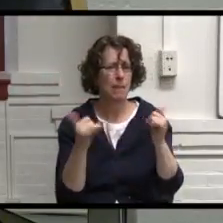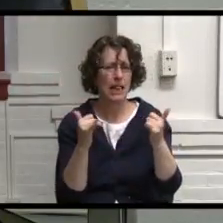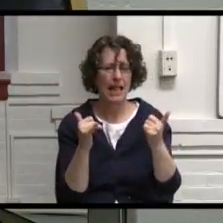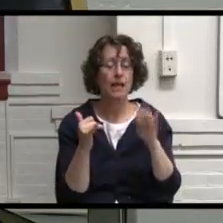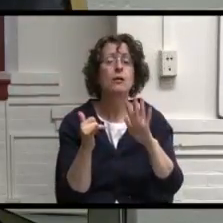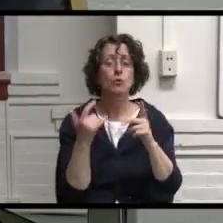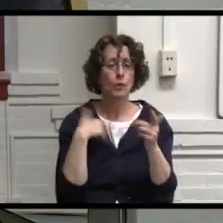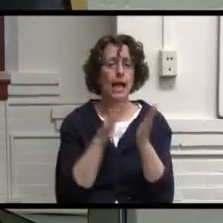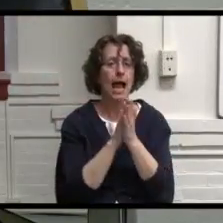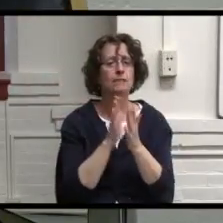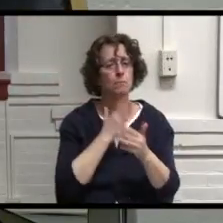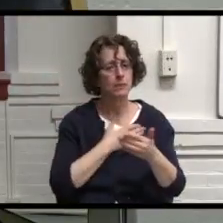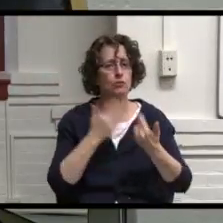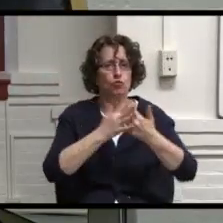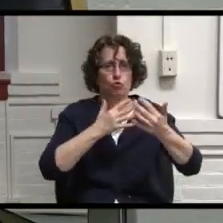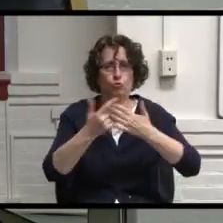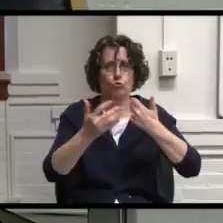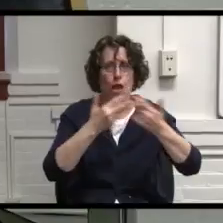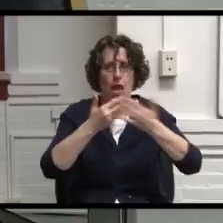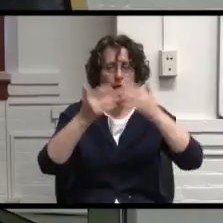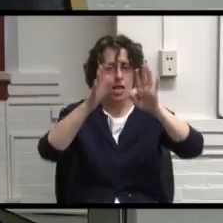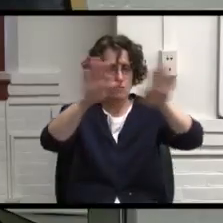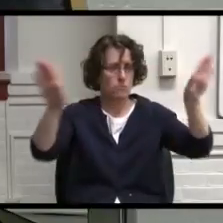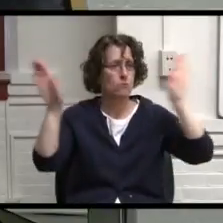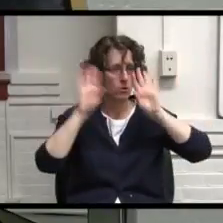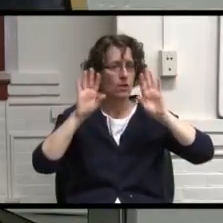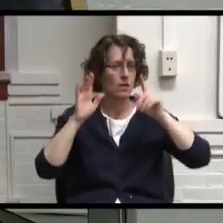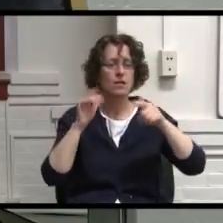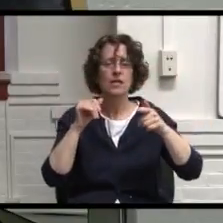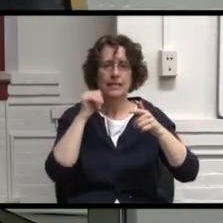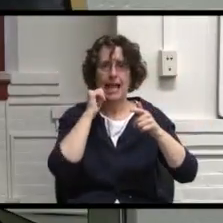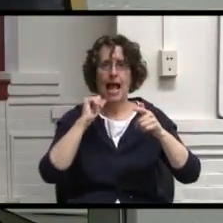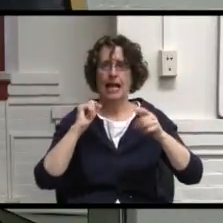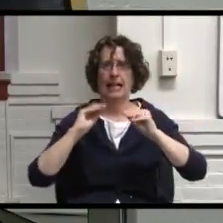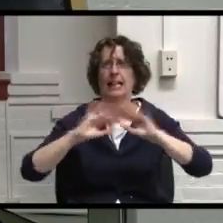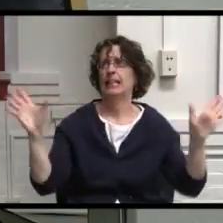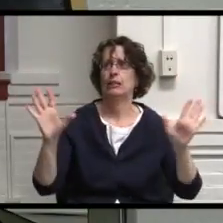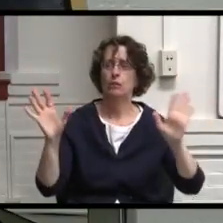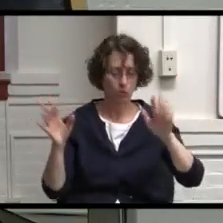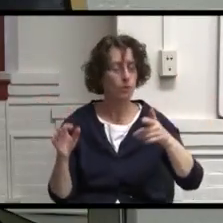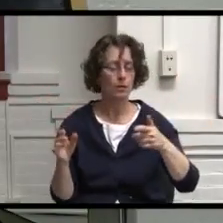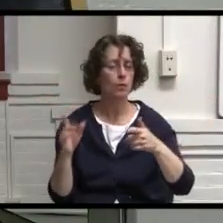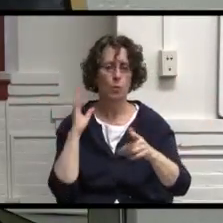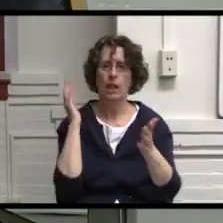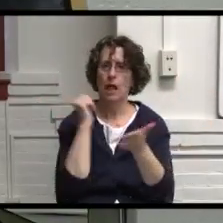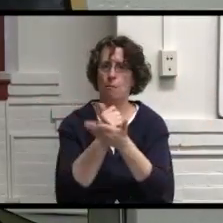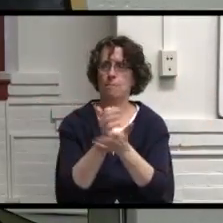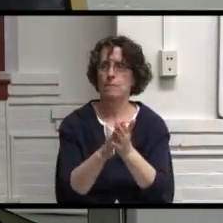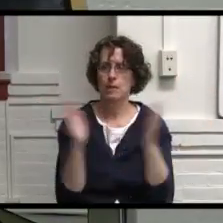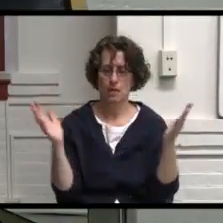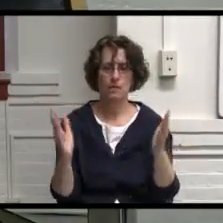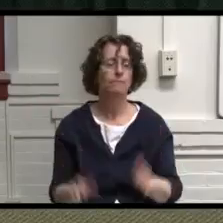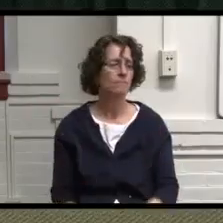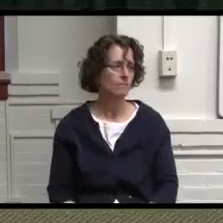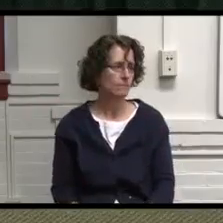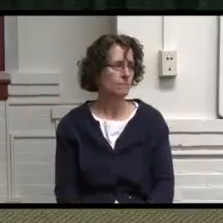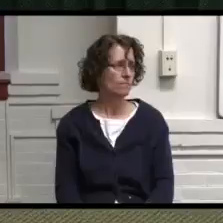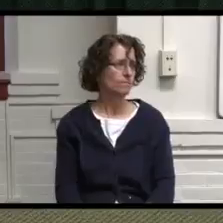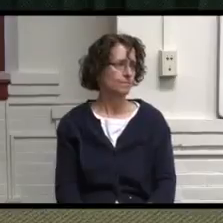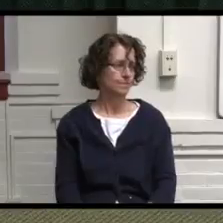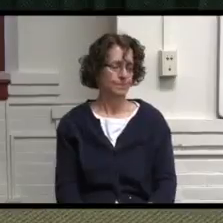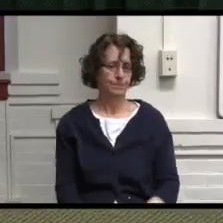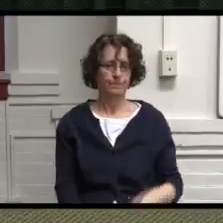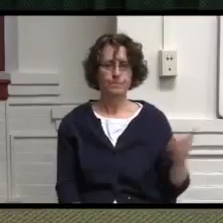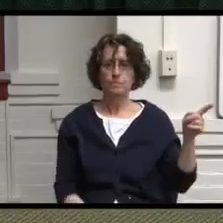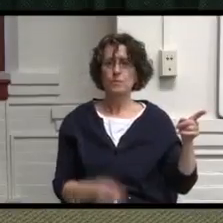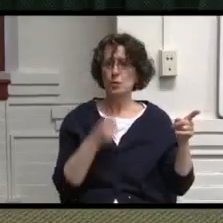gray tinted. So that will be a big impact, be a big benefit for our users. Now, you said Vermont